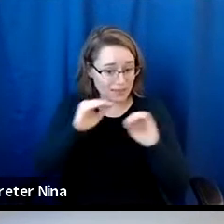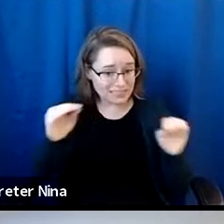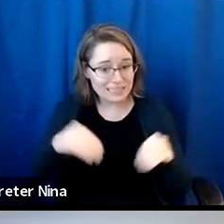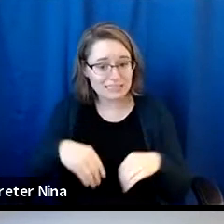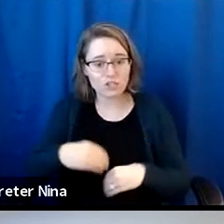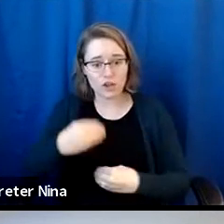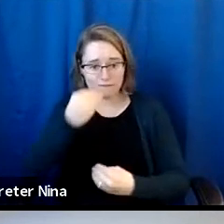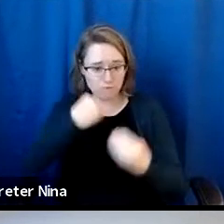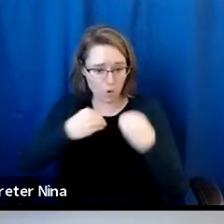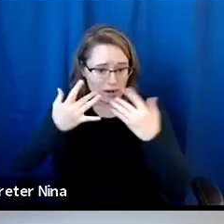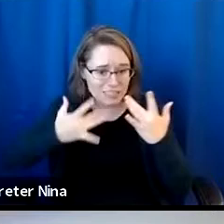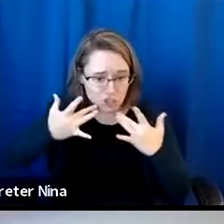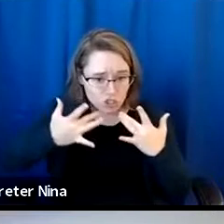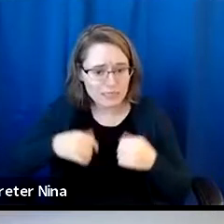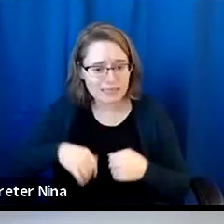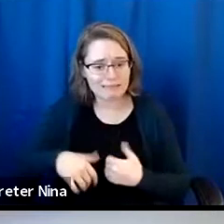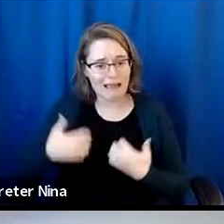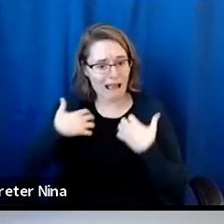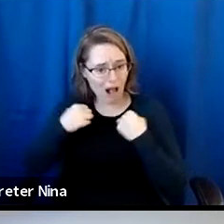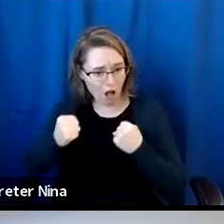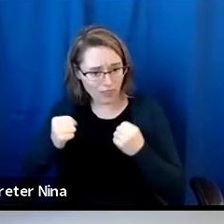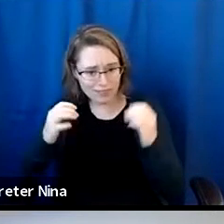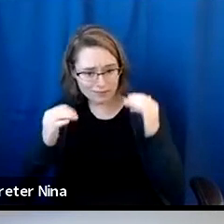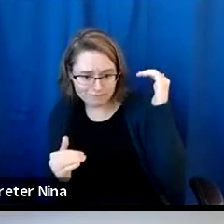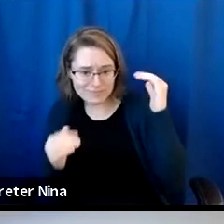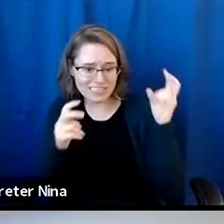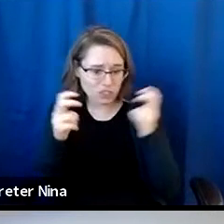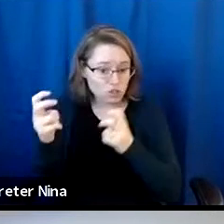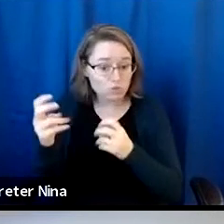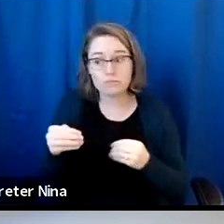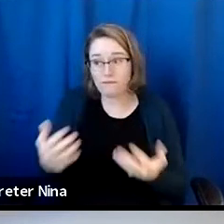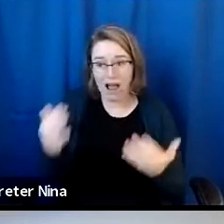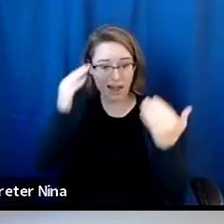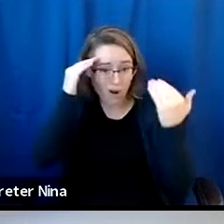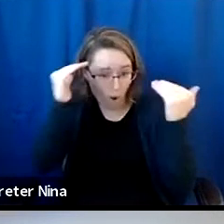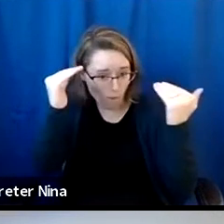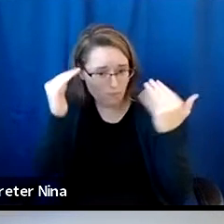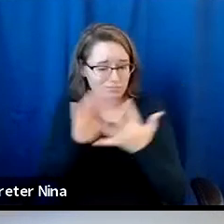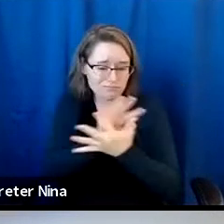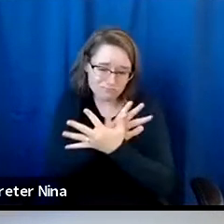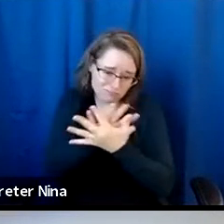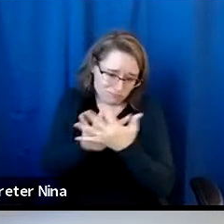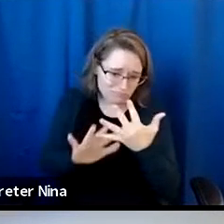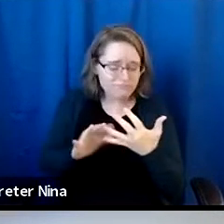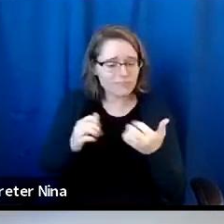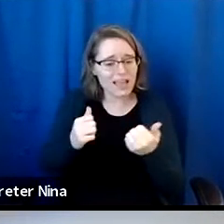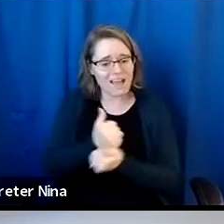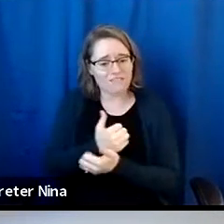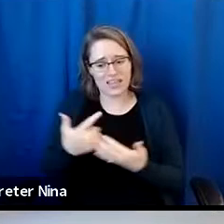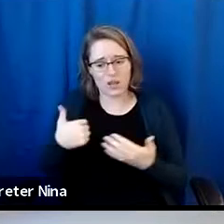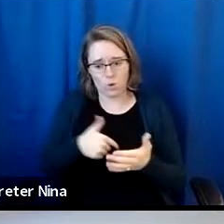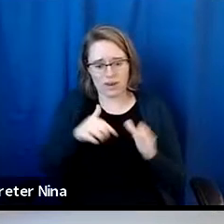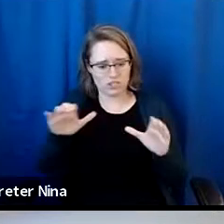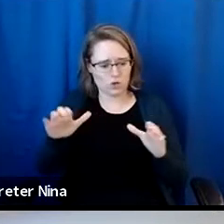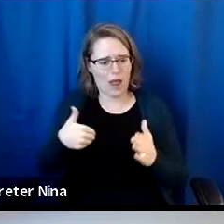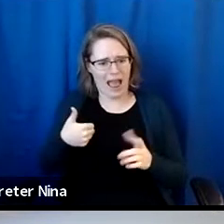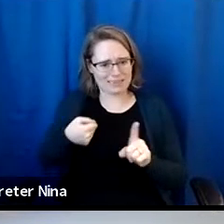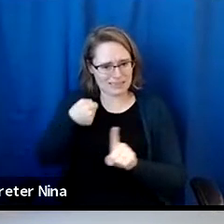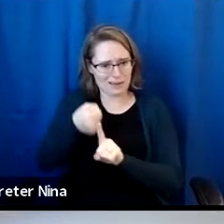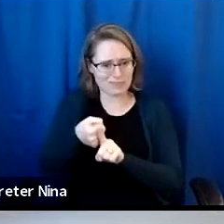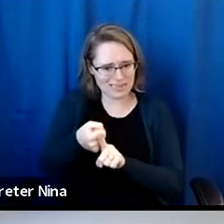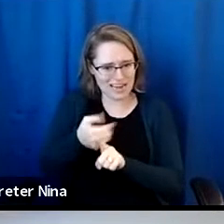health issues, to provide hope where people have no hope. And so everything that we do has implications, and the